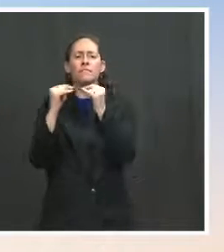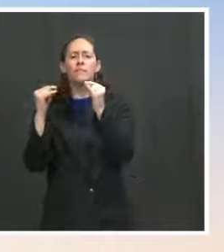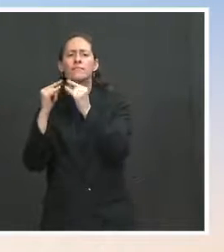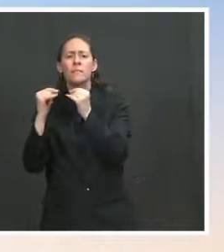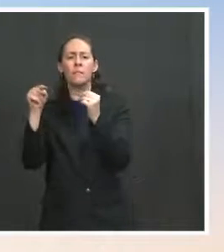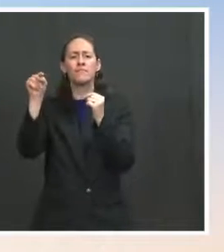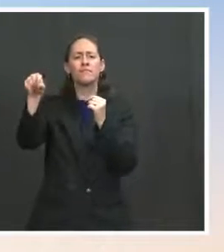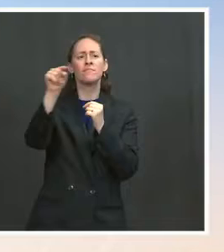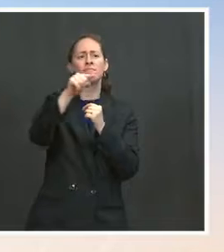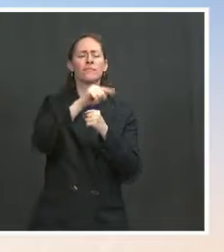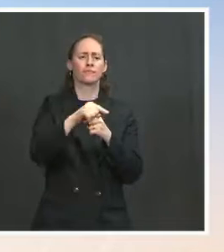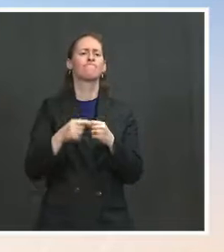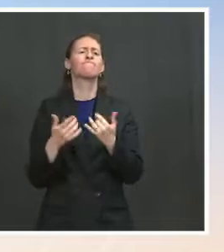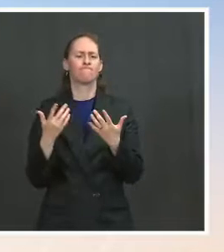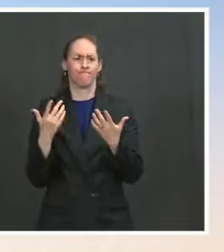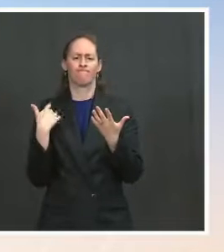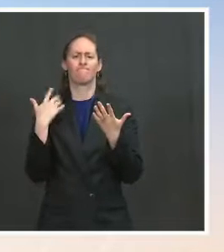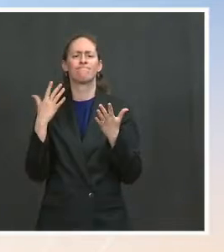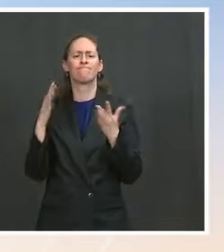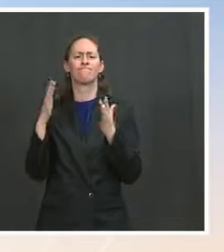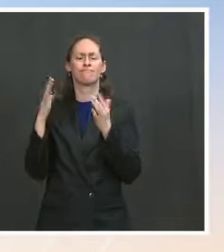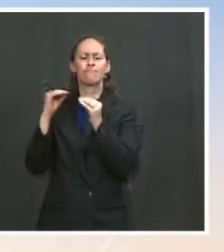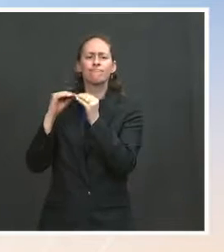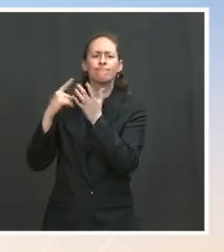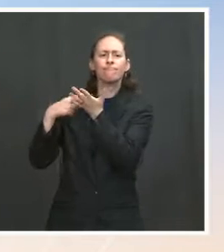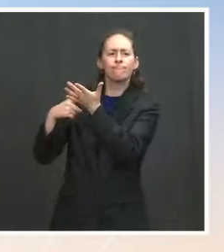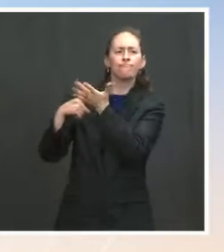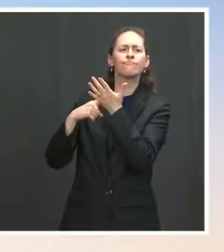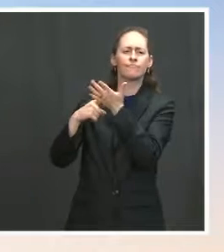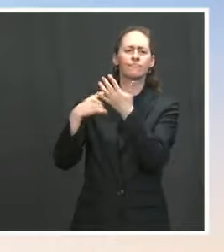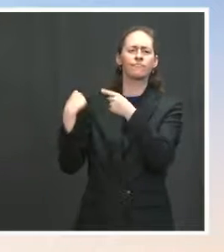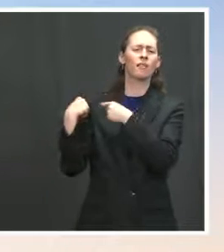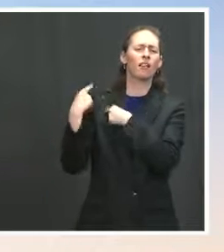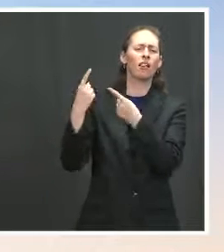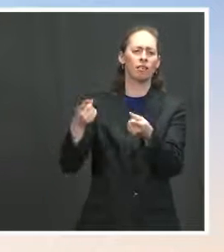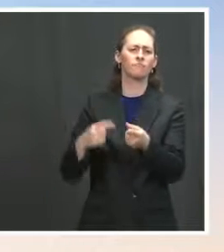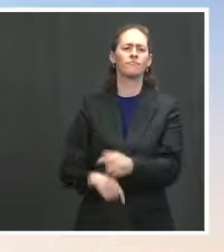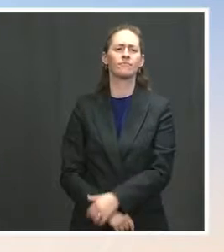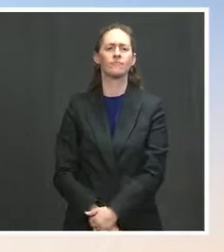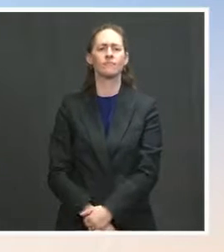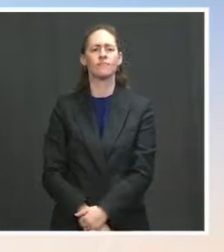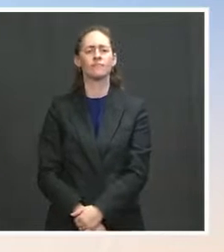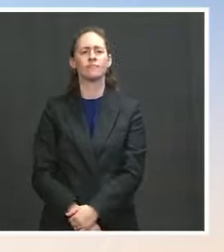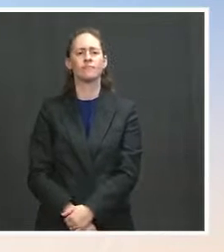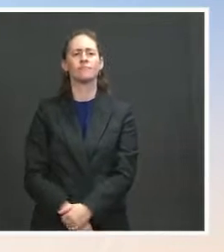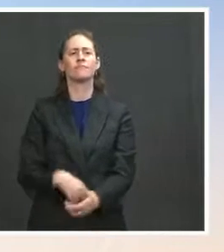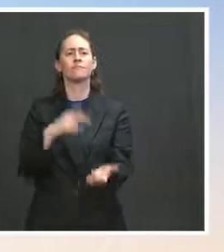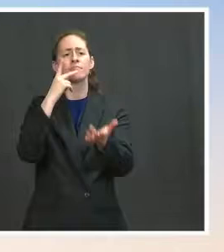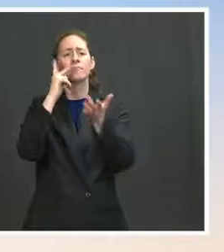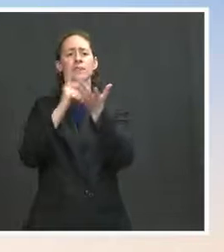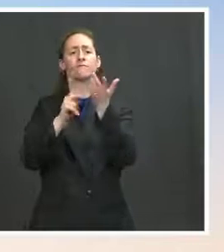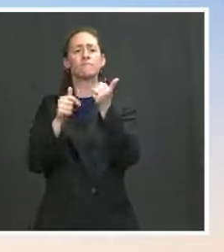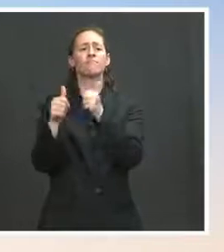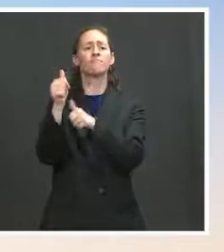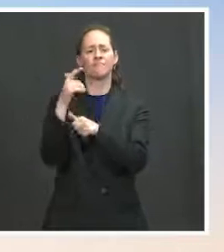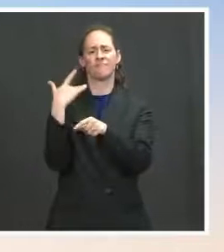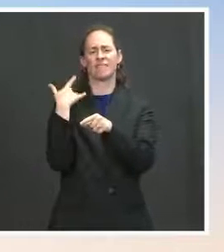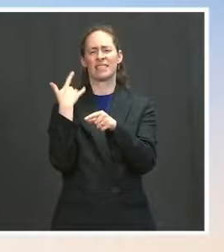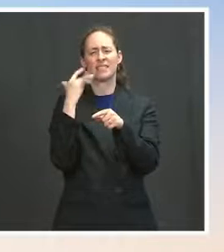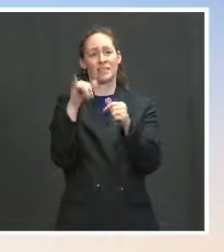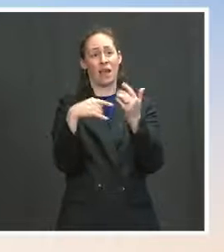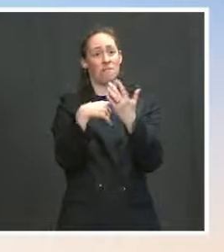or we've talked about for some time. And Secretary Mayorkas and DHS determined that the program does not adequately or sustainably enhance